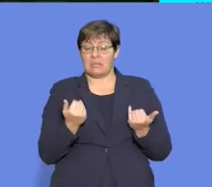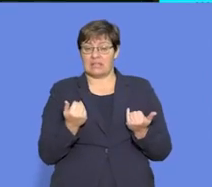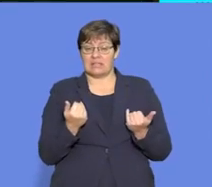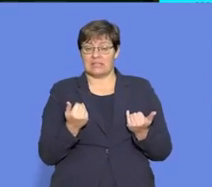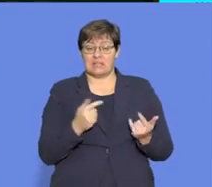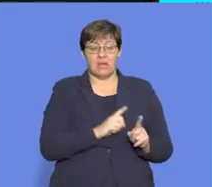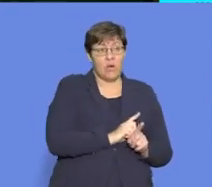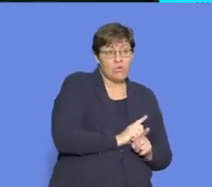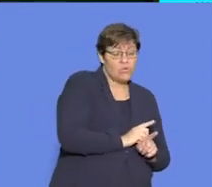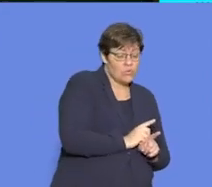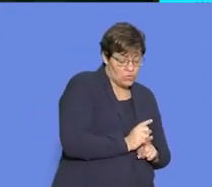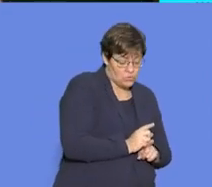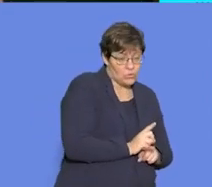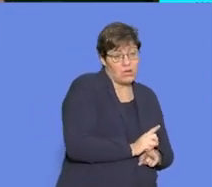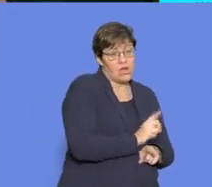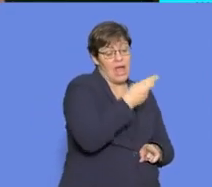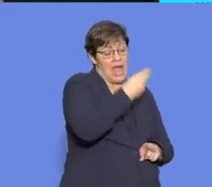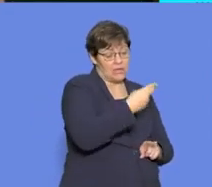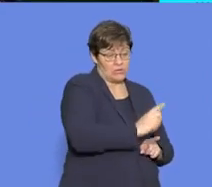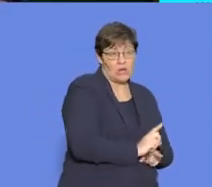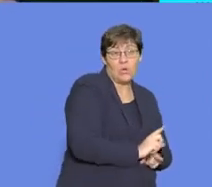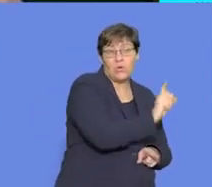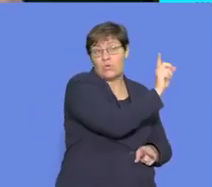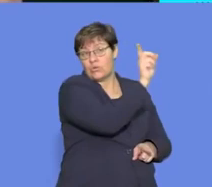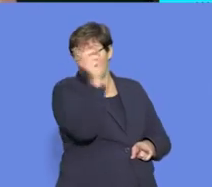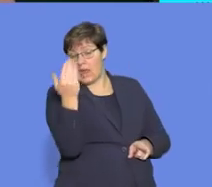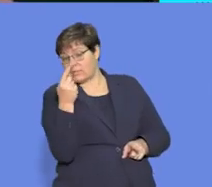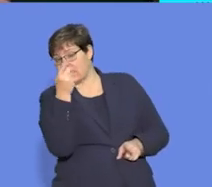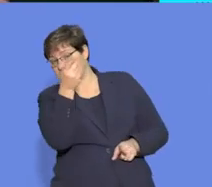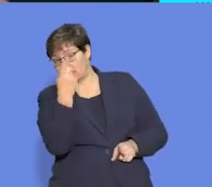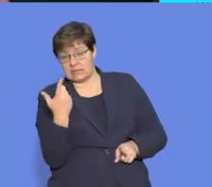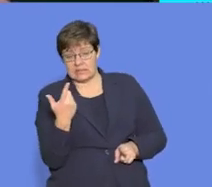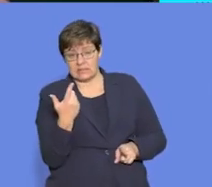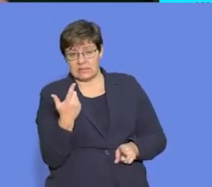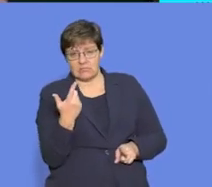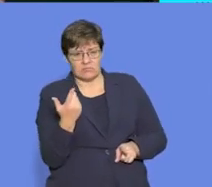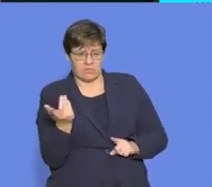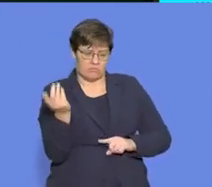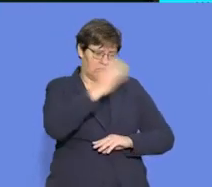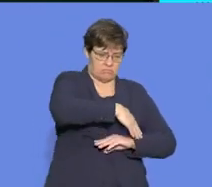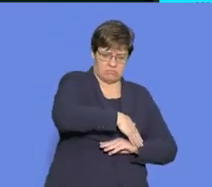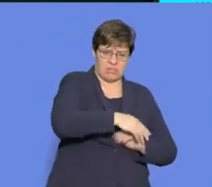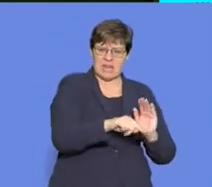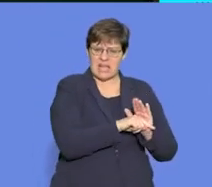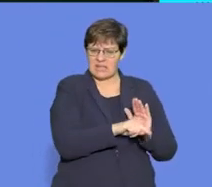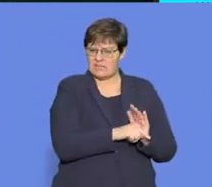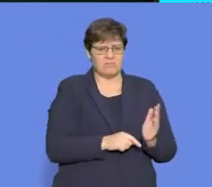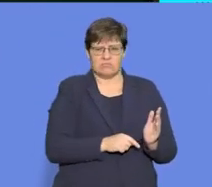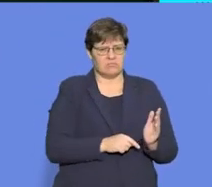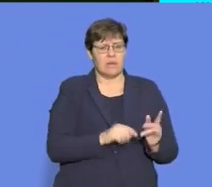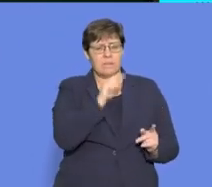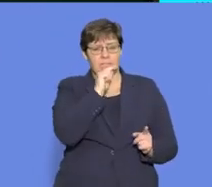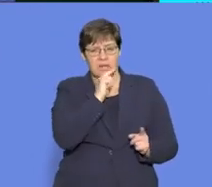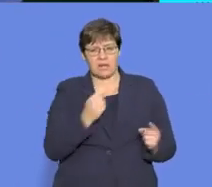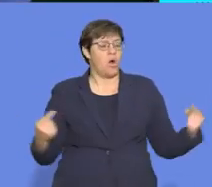voltmeter, expecting electrons to come from the hydrogen electrode. So when we get a negative